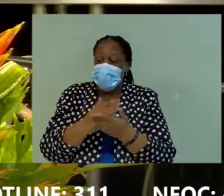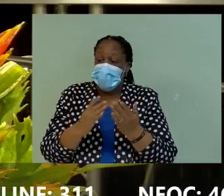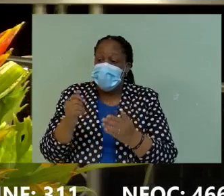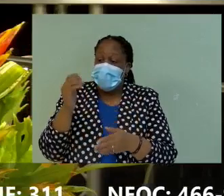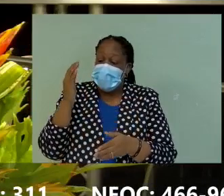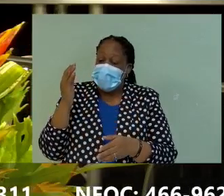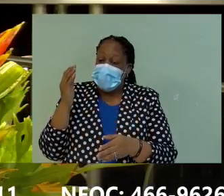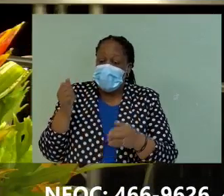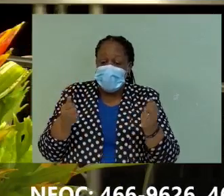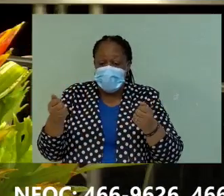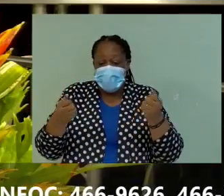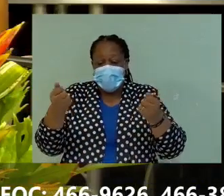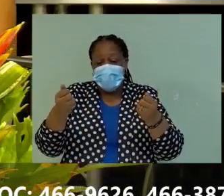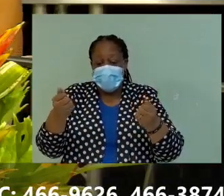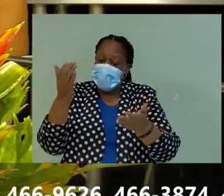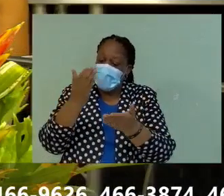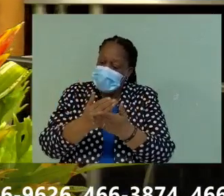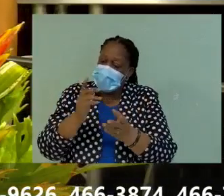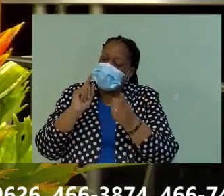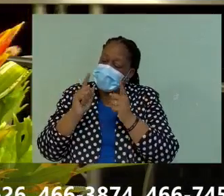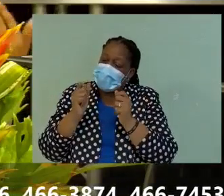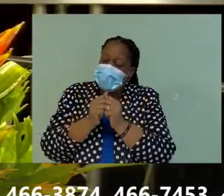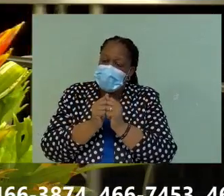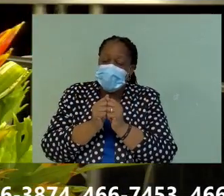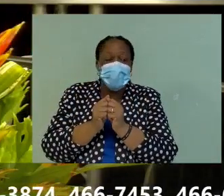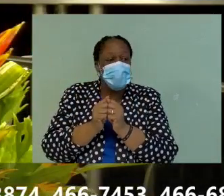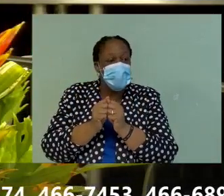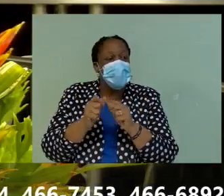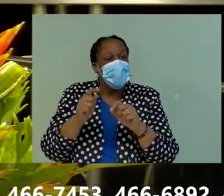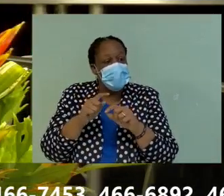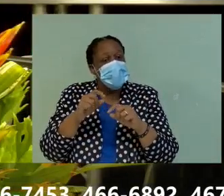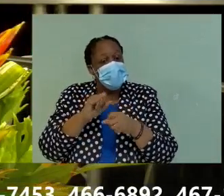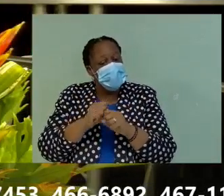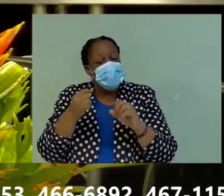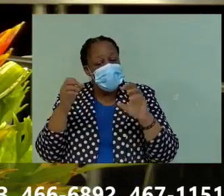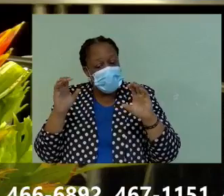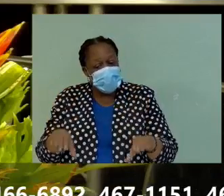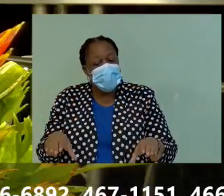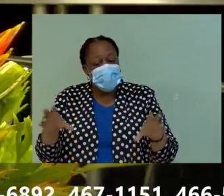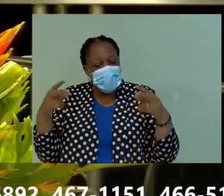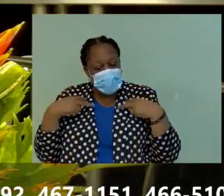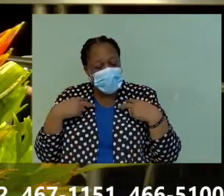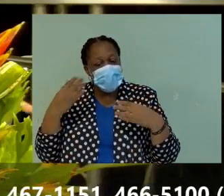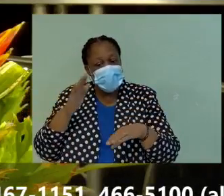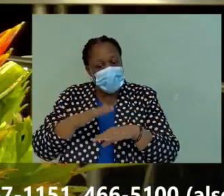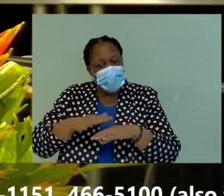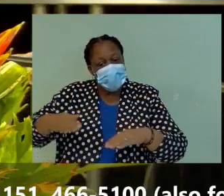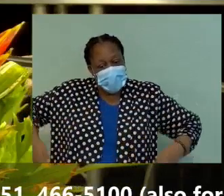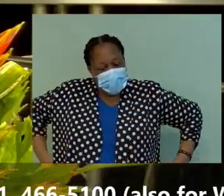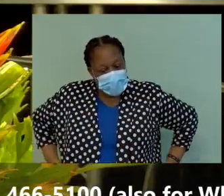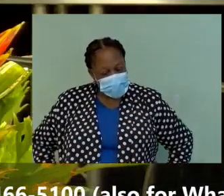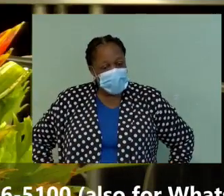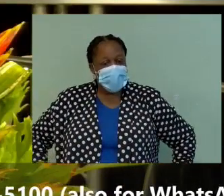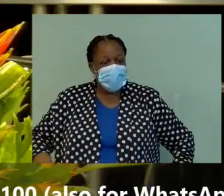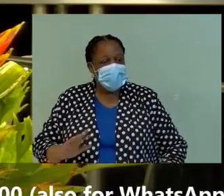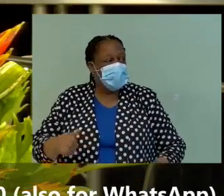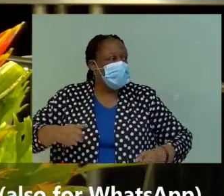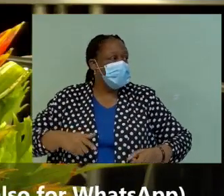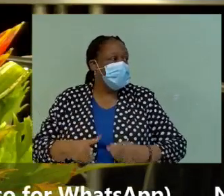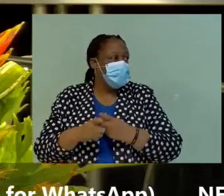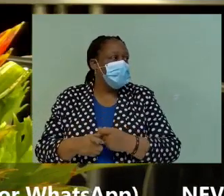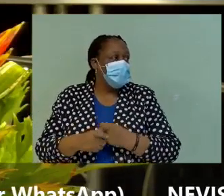stop to speak with you. So you can have your face mask on your person, but you don't need to be jogging on the